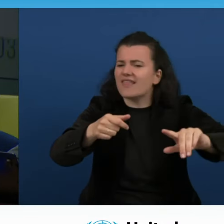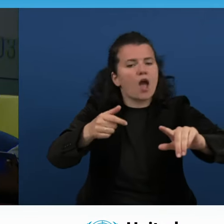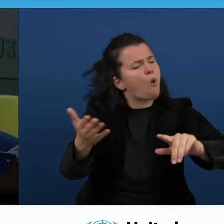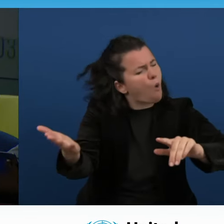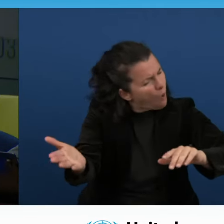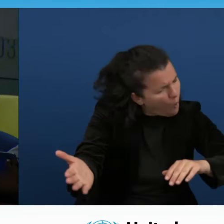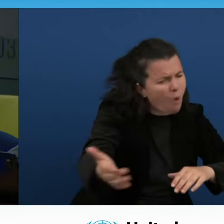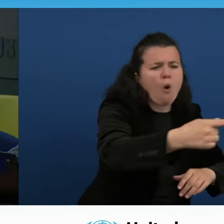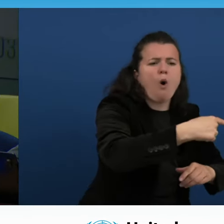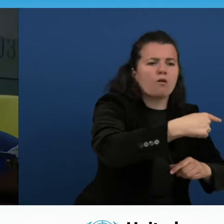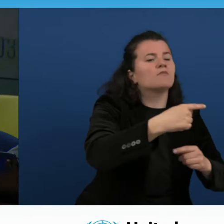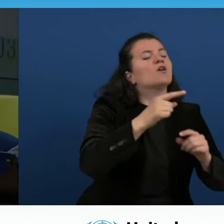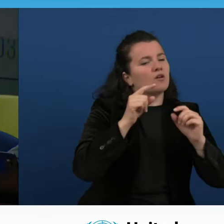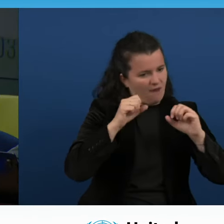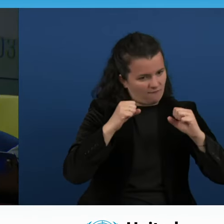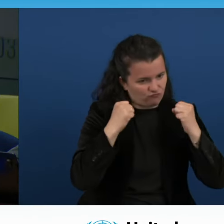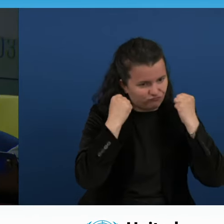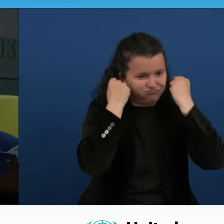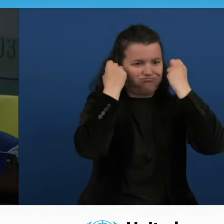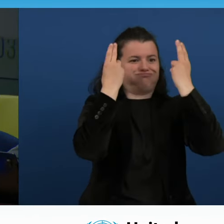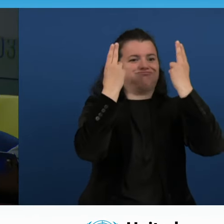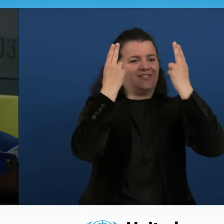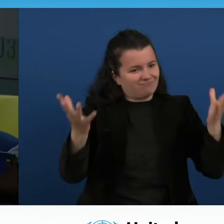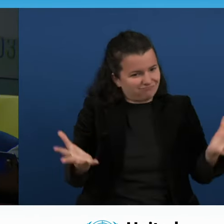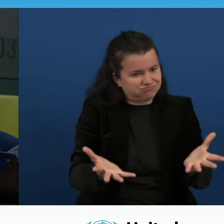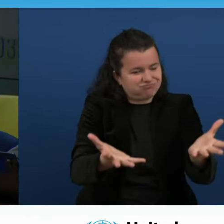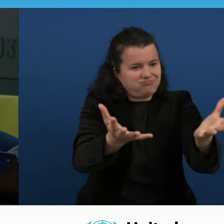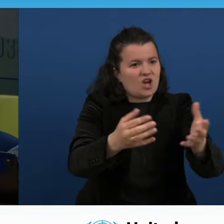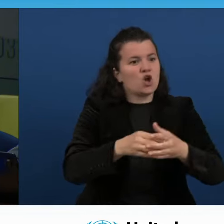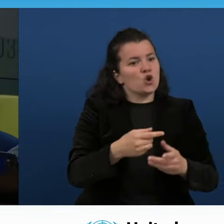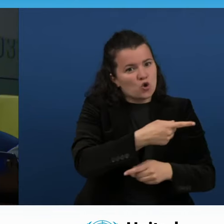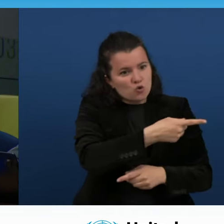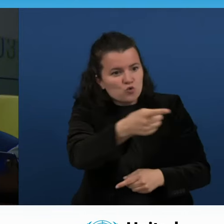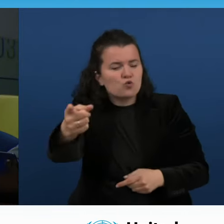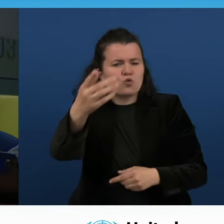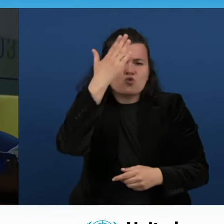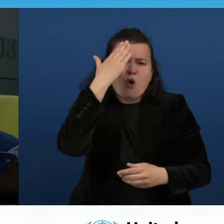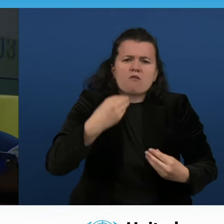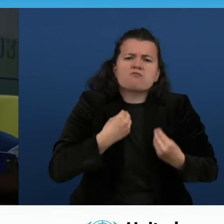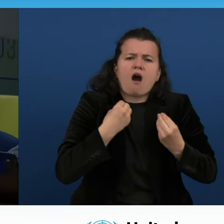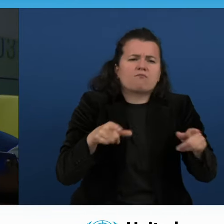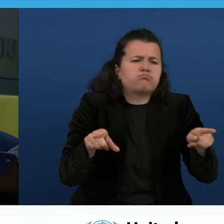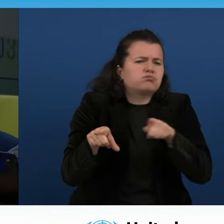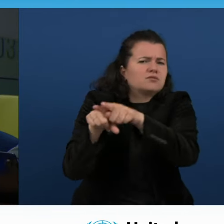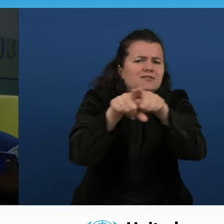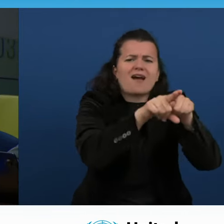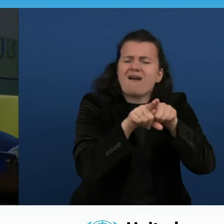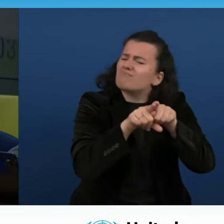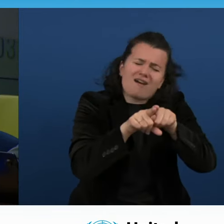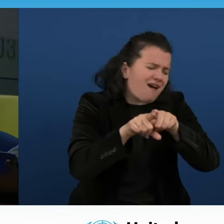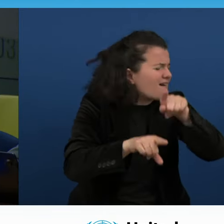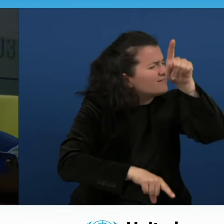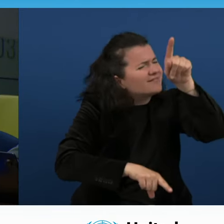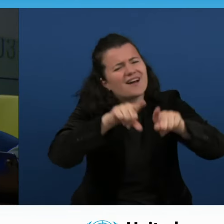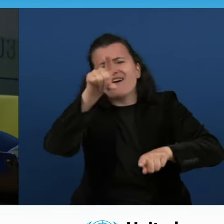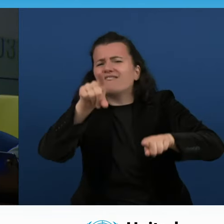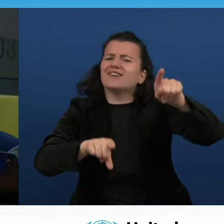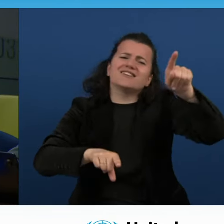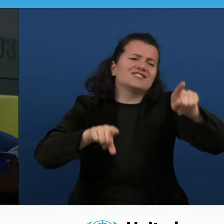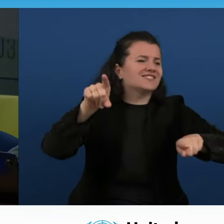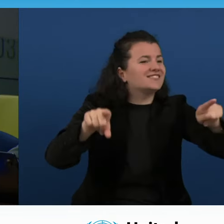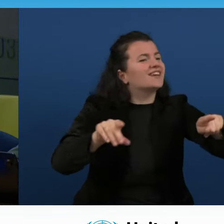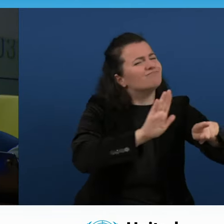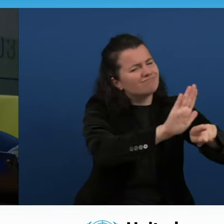to point out that young people are not a homogenous community, and hence we have to promote the diversity of the voices. The youth